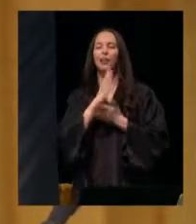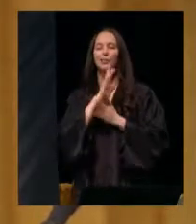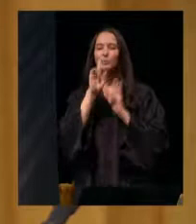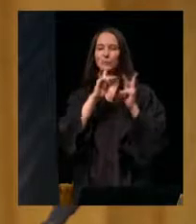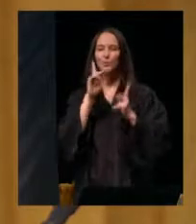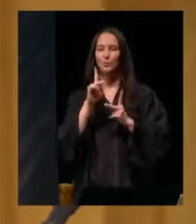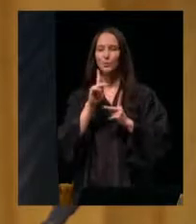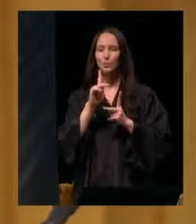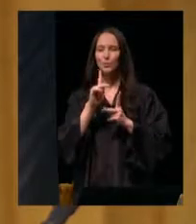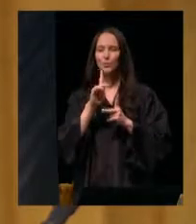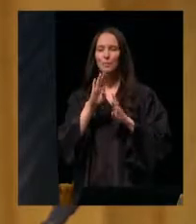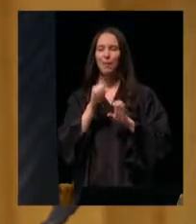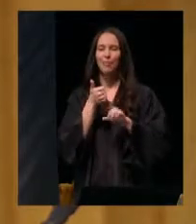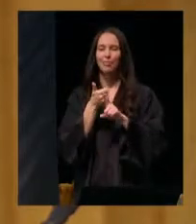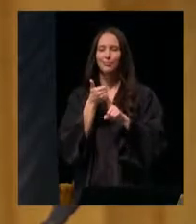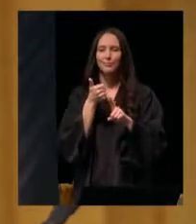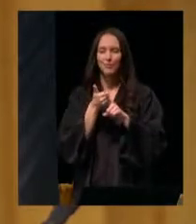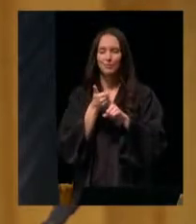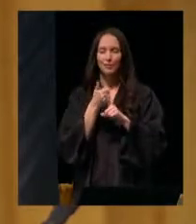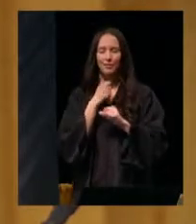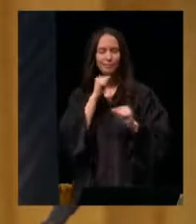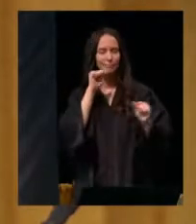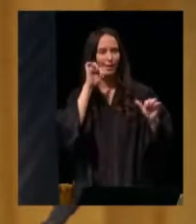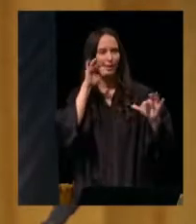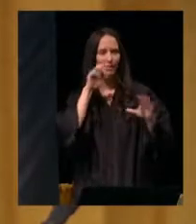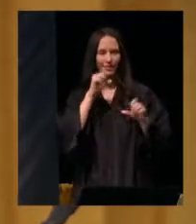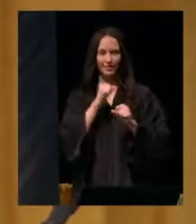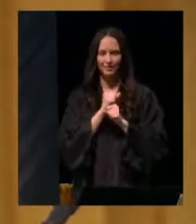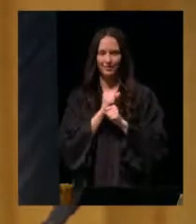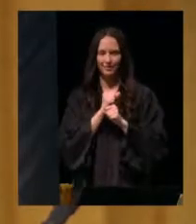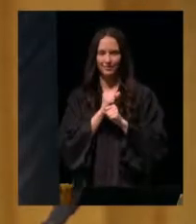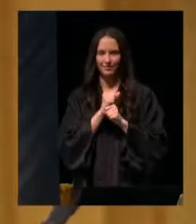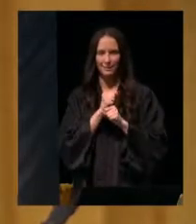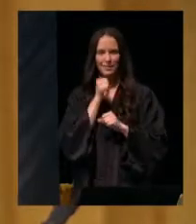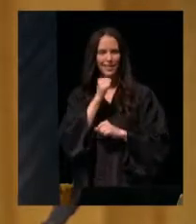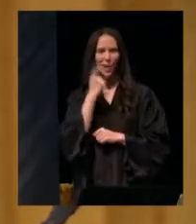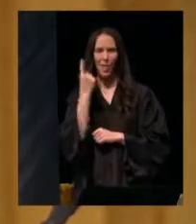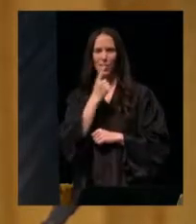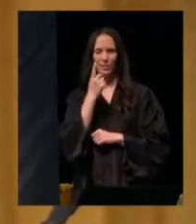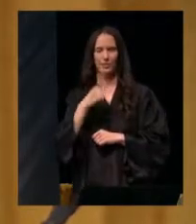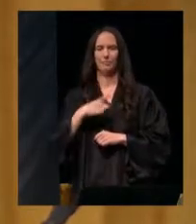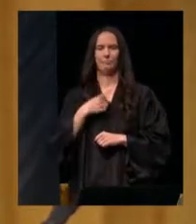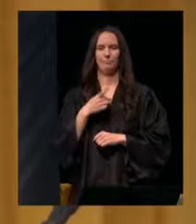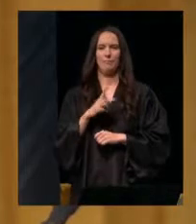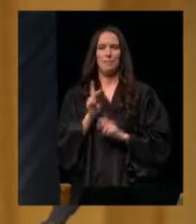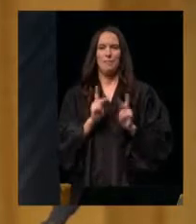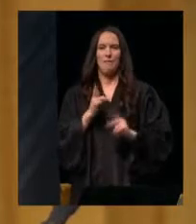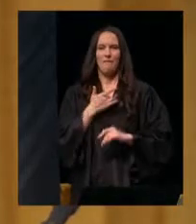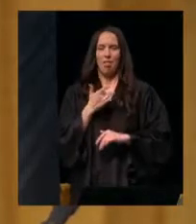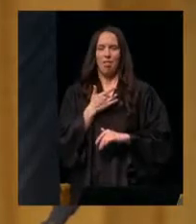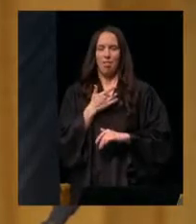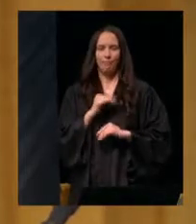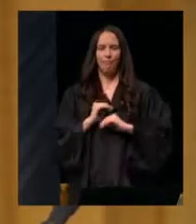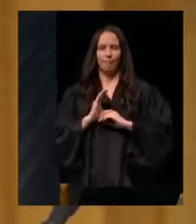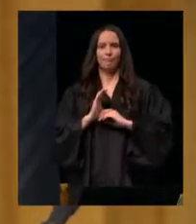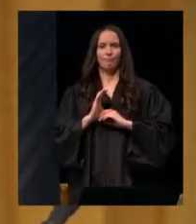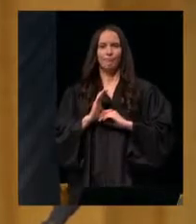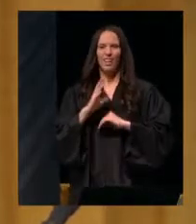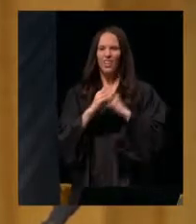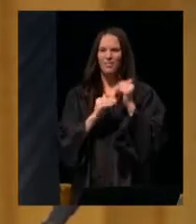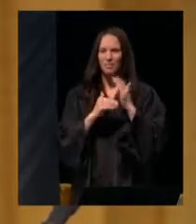that's amazing, because it's not every day a person can feel confident and comfortable being themselves.